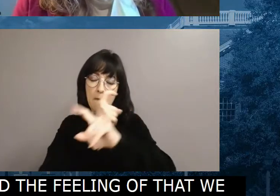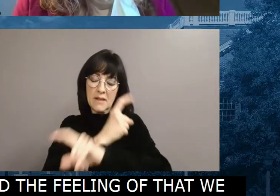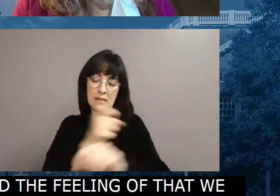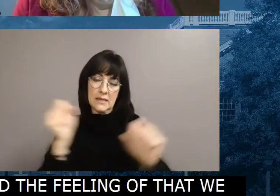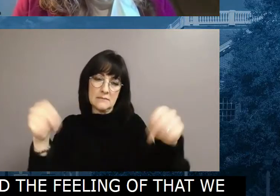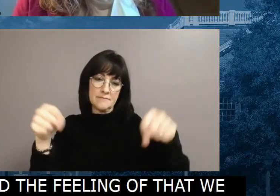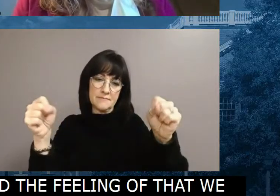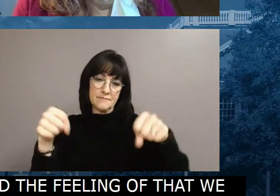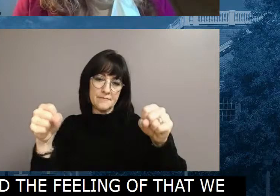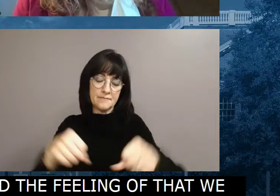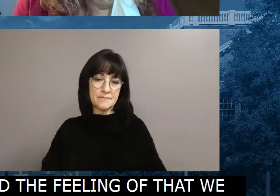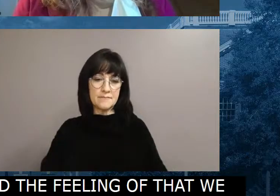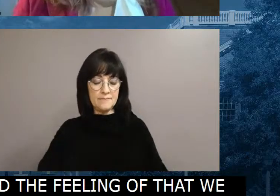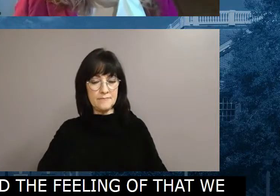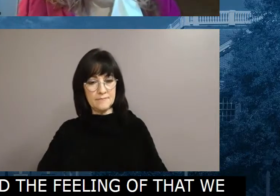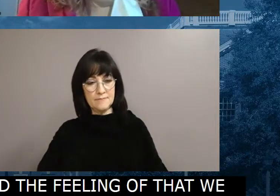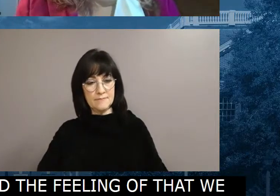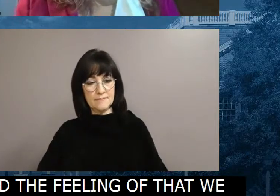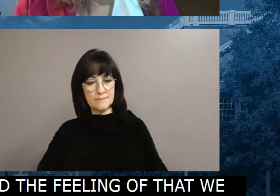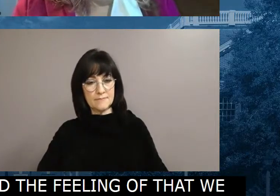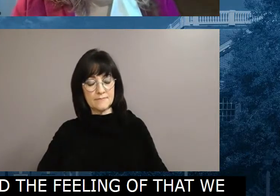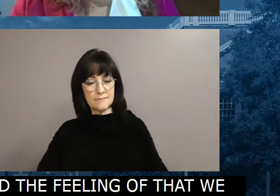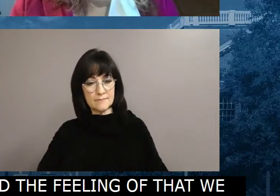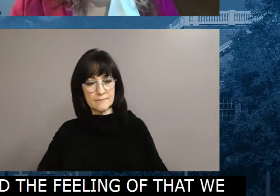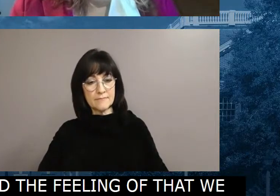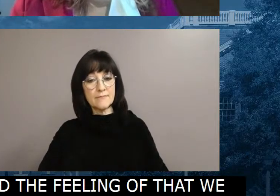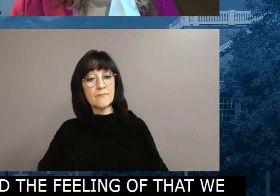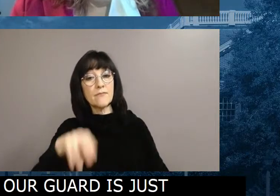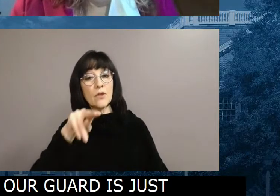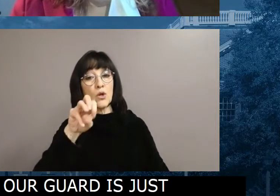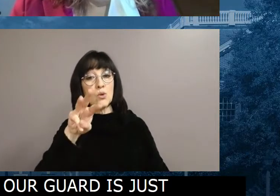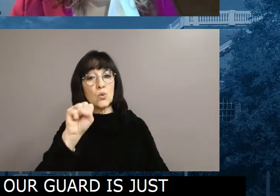All right, next we'll go to Brandon Holbeck with the News Journal.